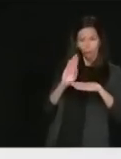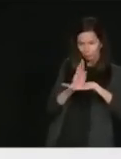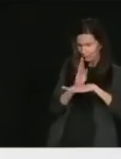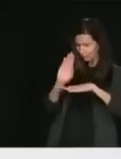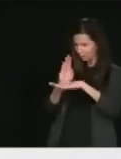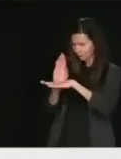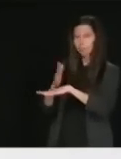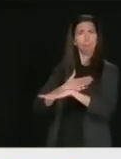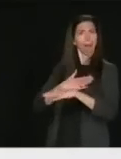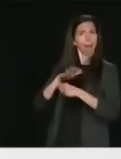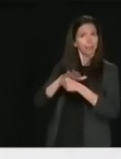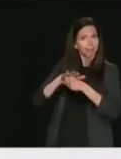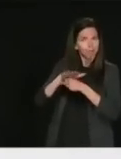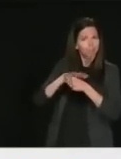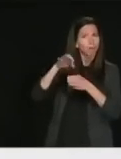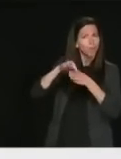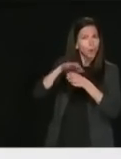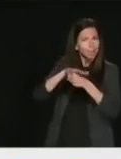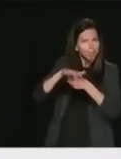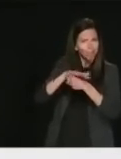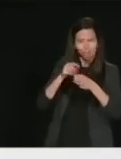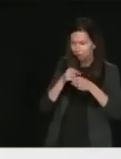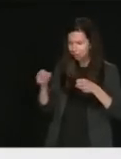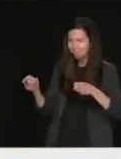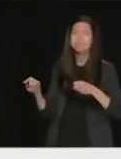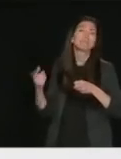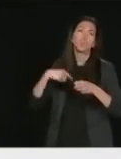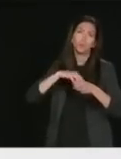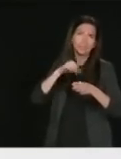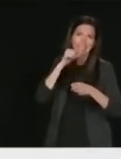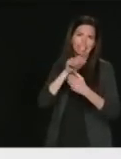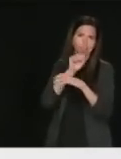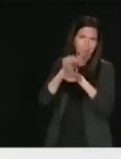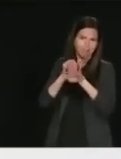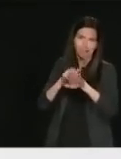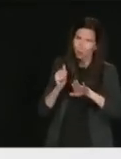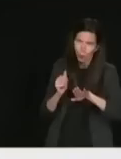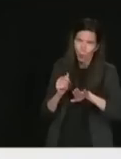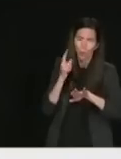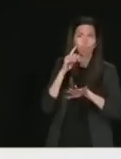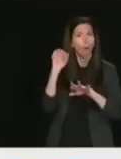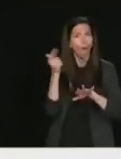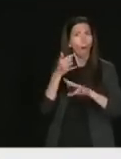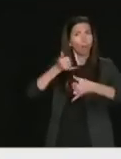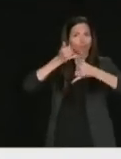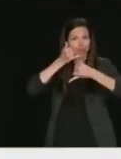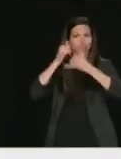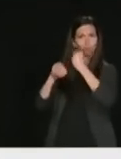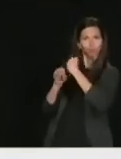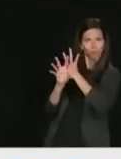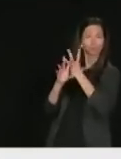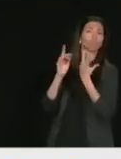circumscription through internet in a virtual manner. And I've heard